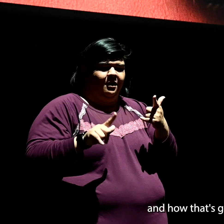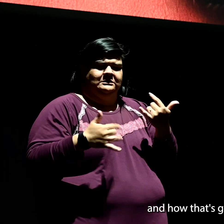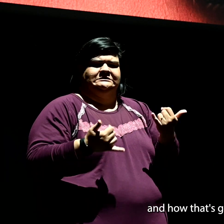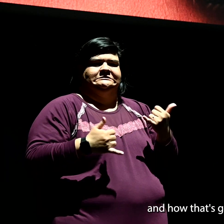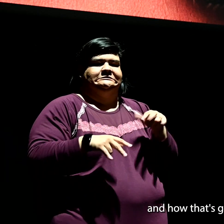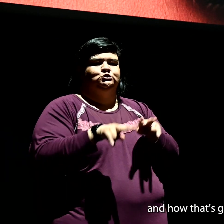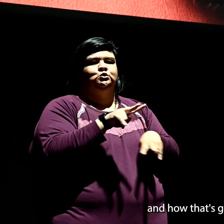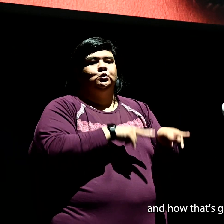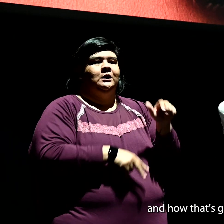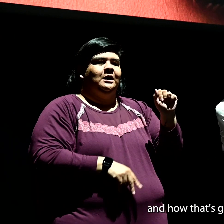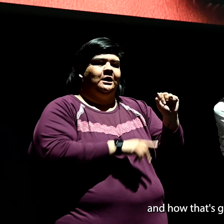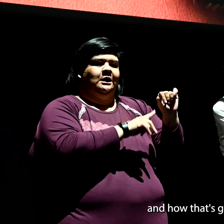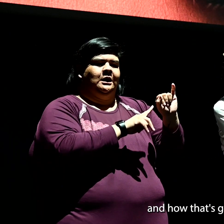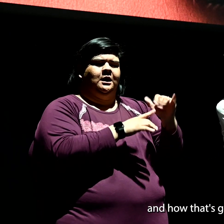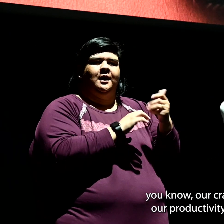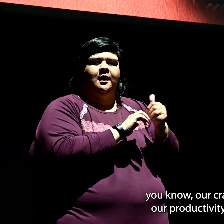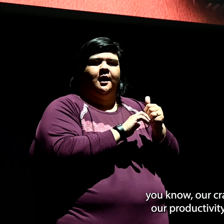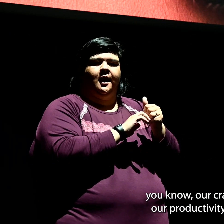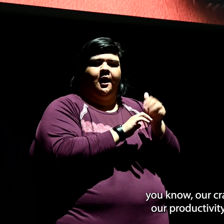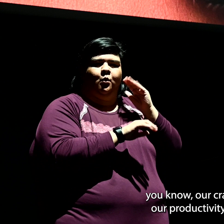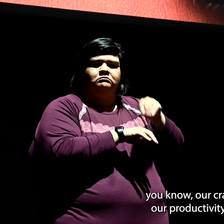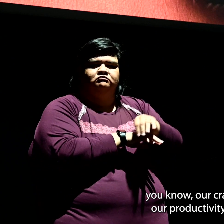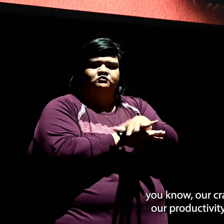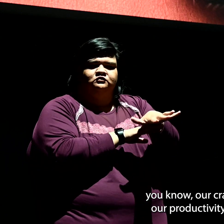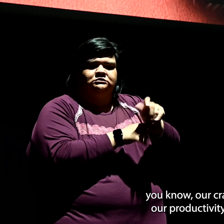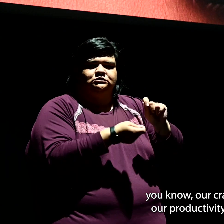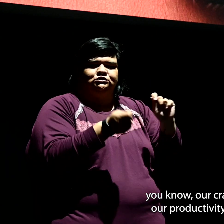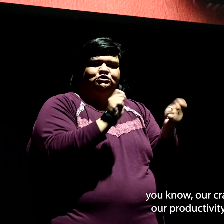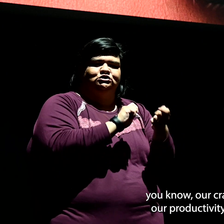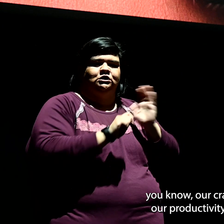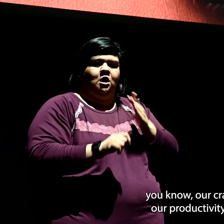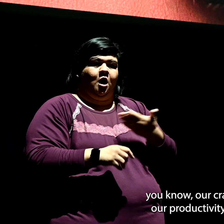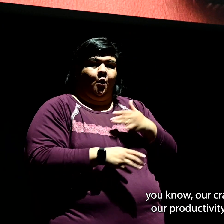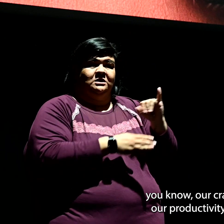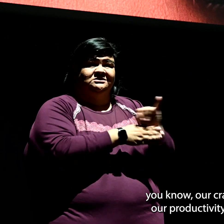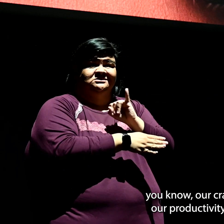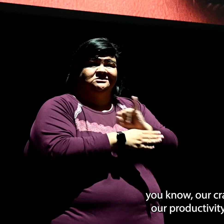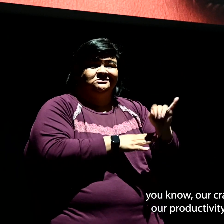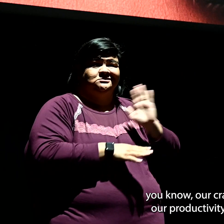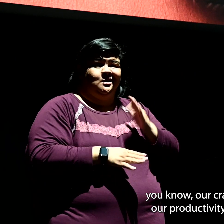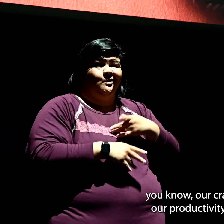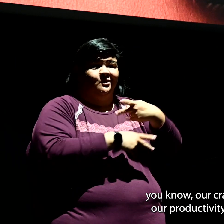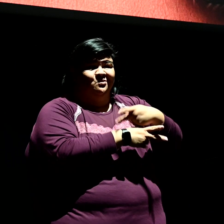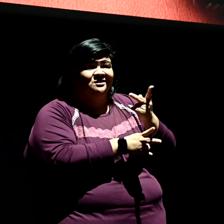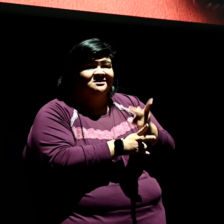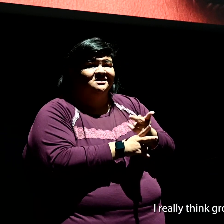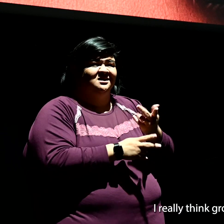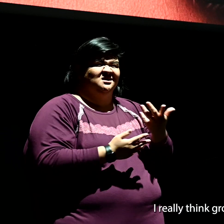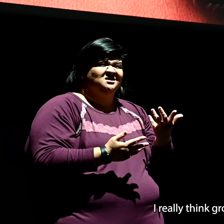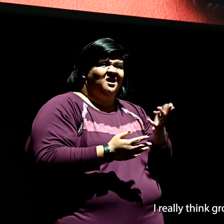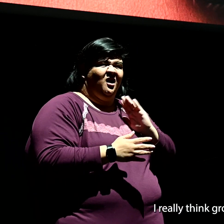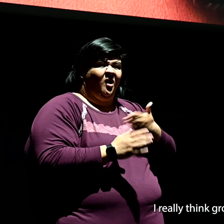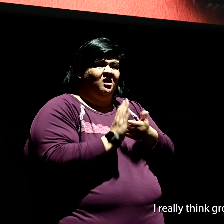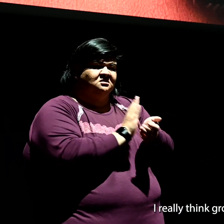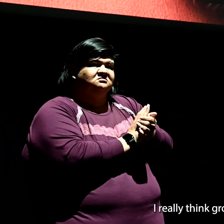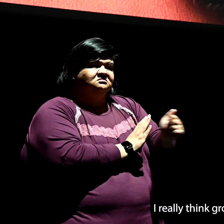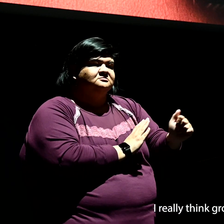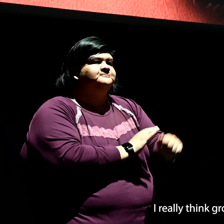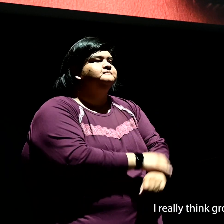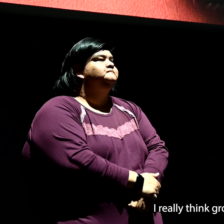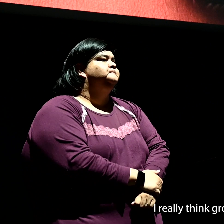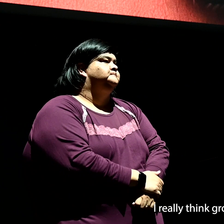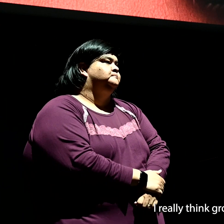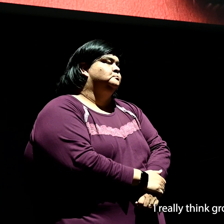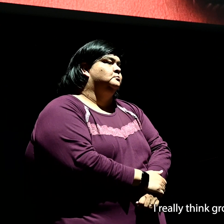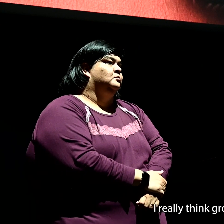AI and how that's going to change, you know, our craft, our industry, our productivity, all the things. I